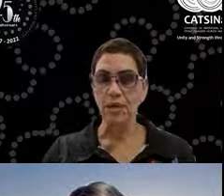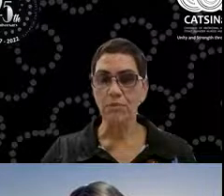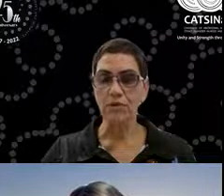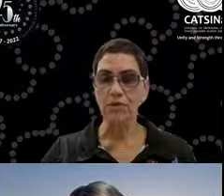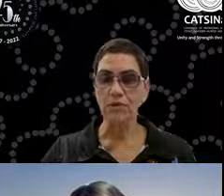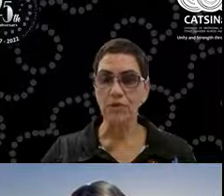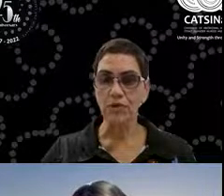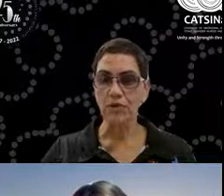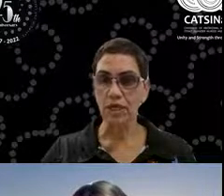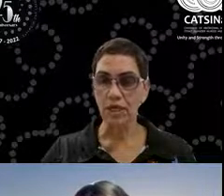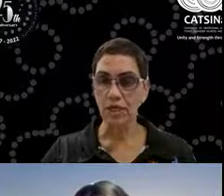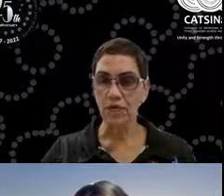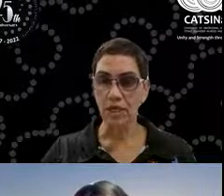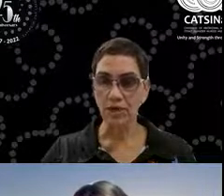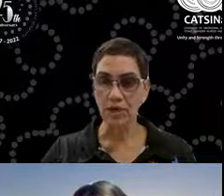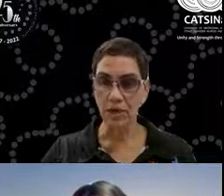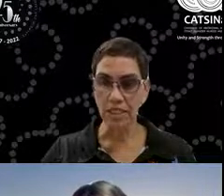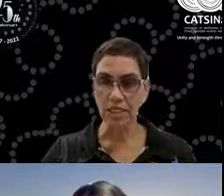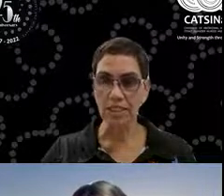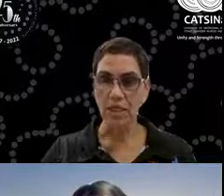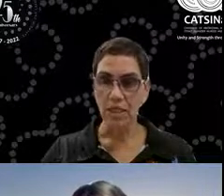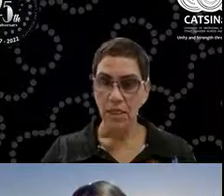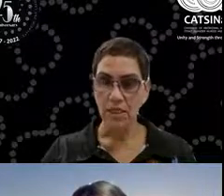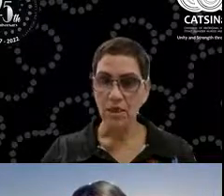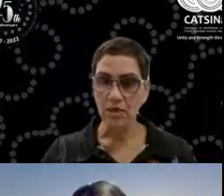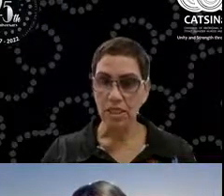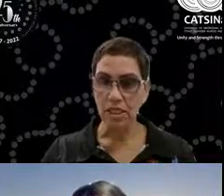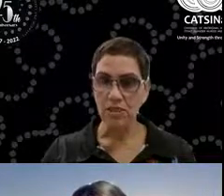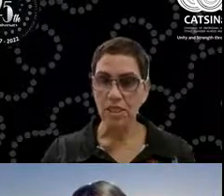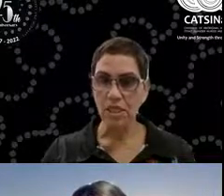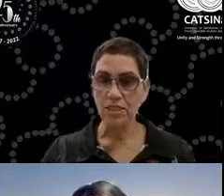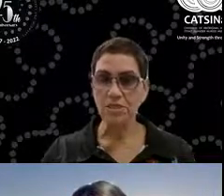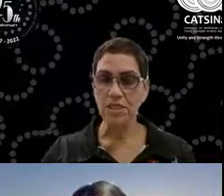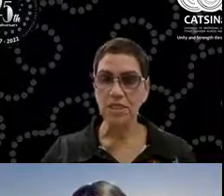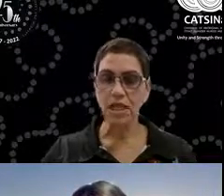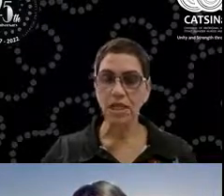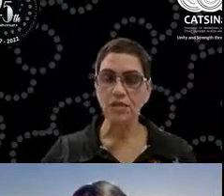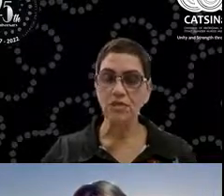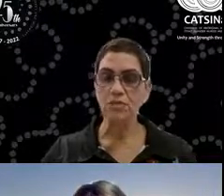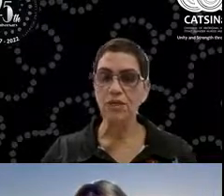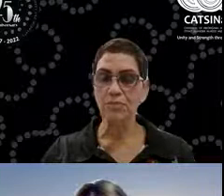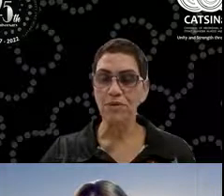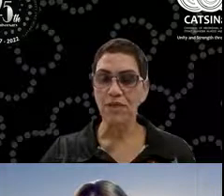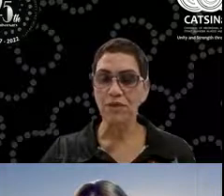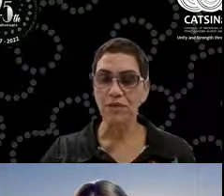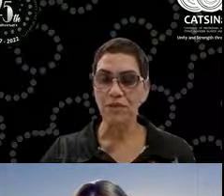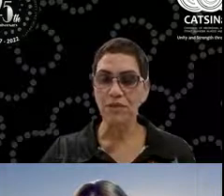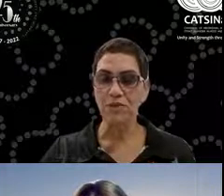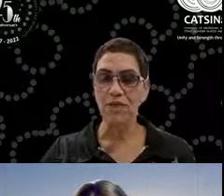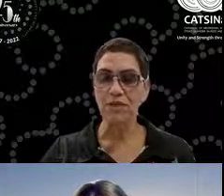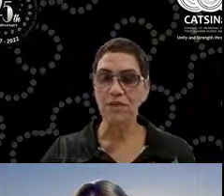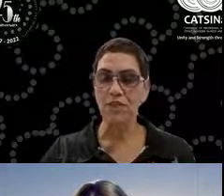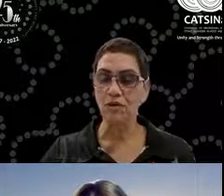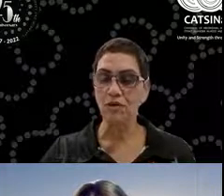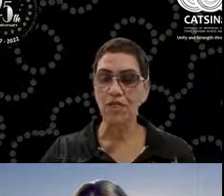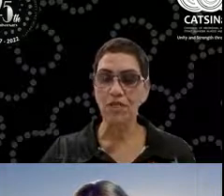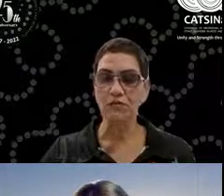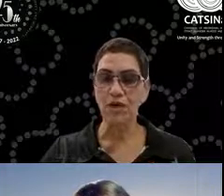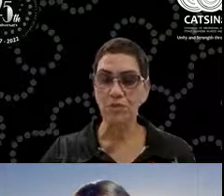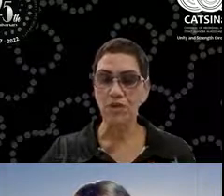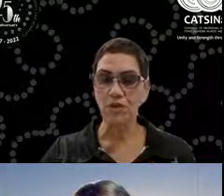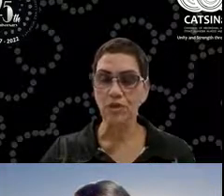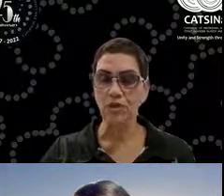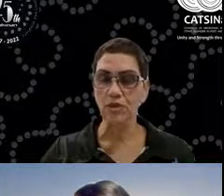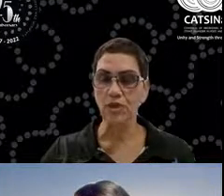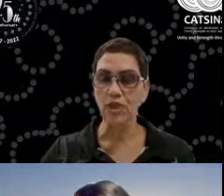actually means in Aboriginal and Torres Strait Islander health contexts. And in the context of today's presentation is what cultural safety means in the